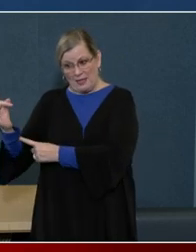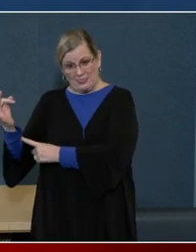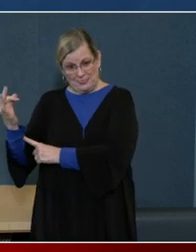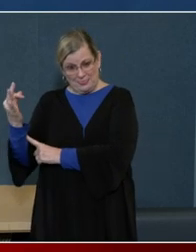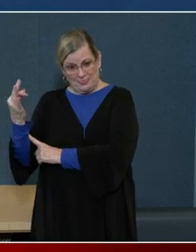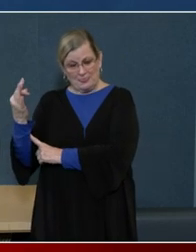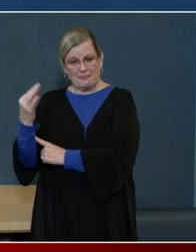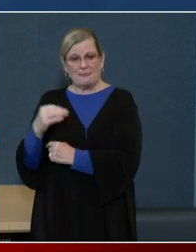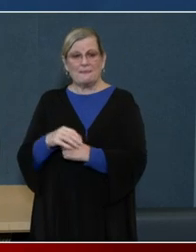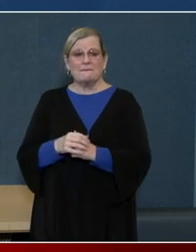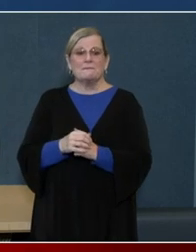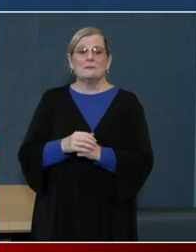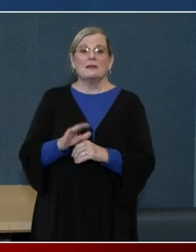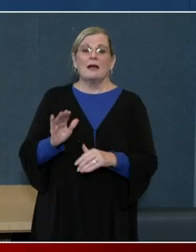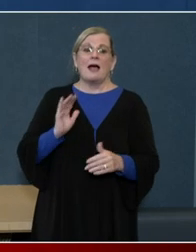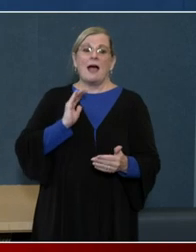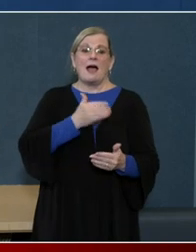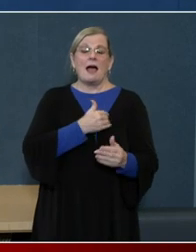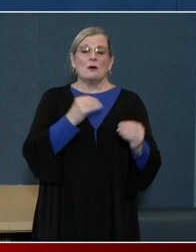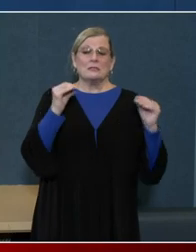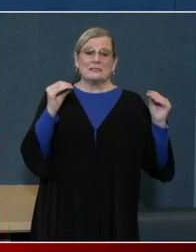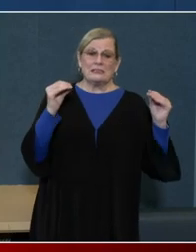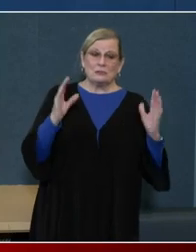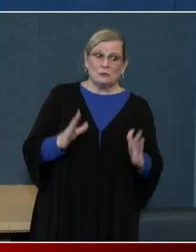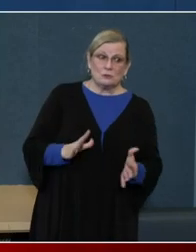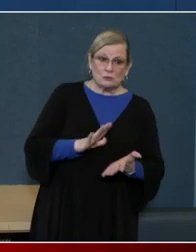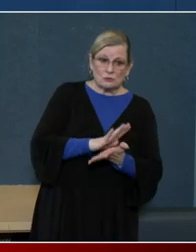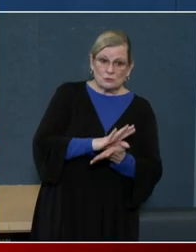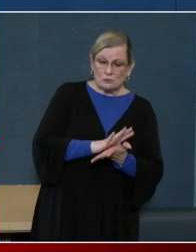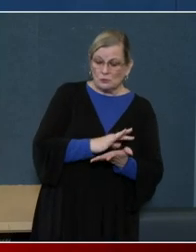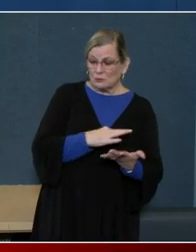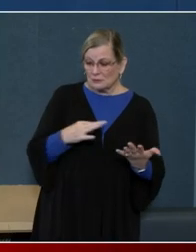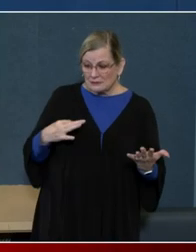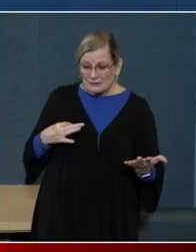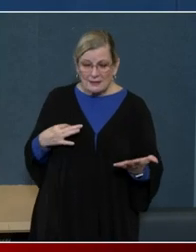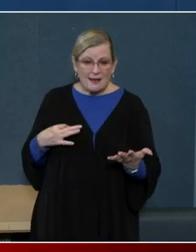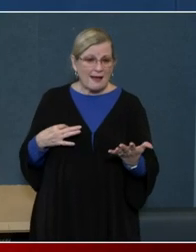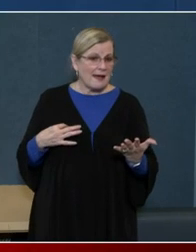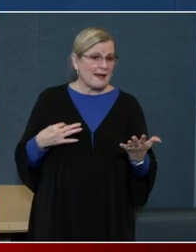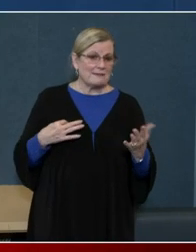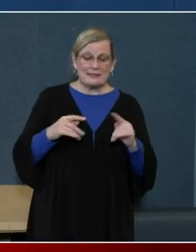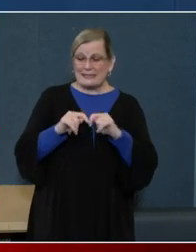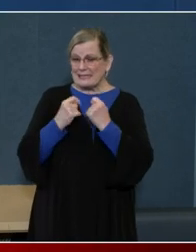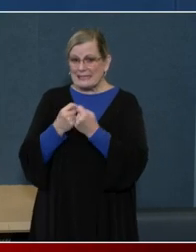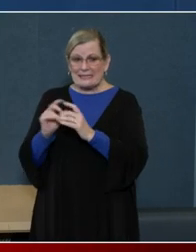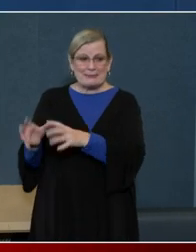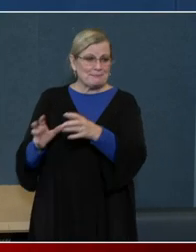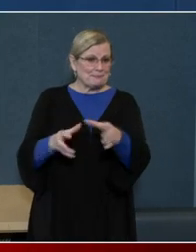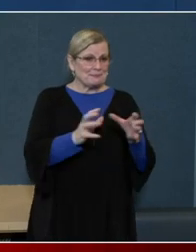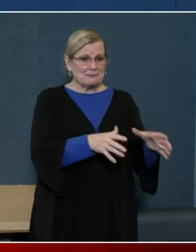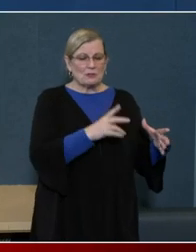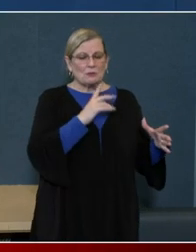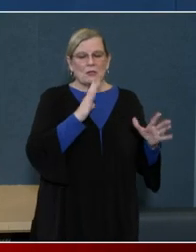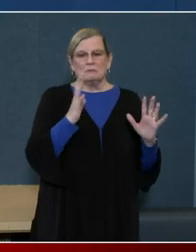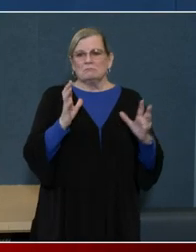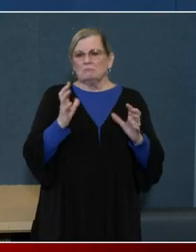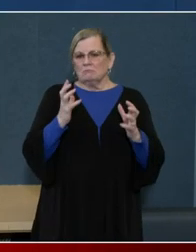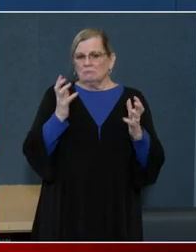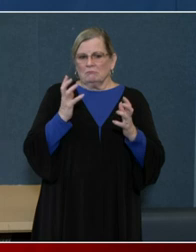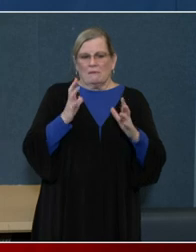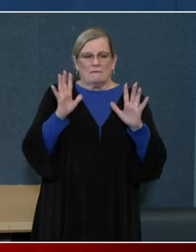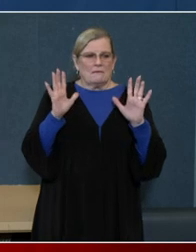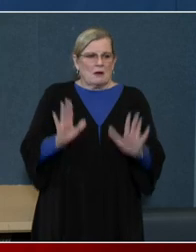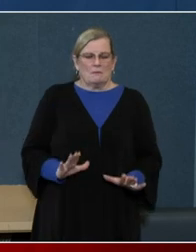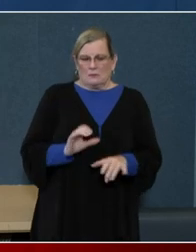highlighted, our teachers, our school-based staff, and central service team have done a remarkable job in helping our students